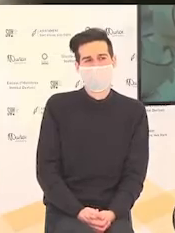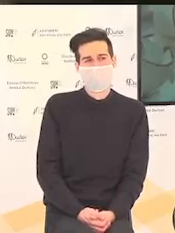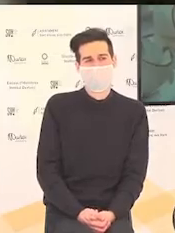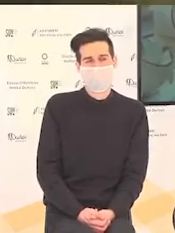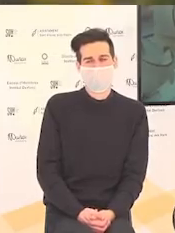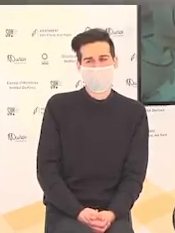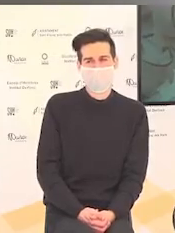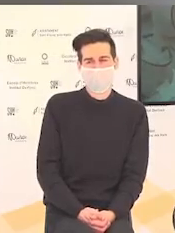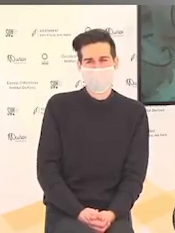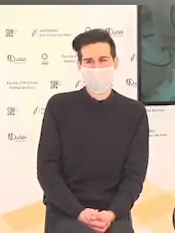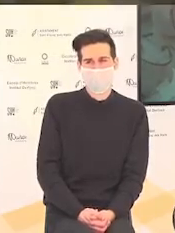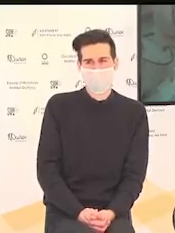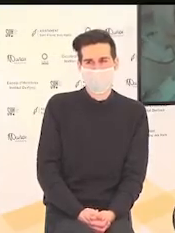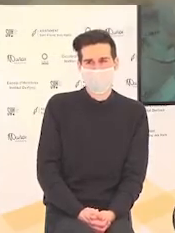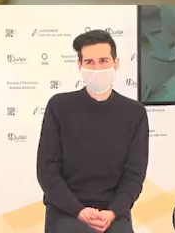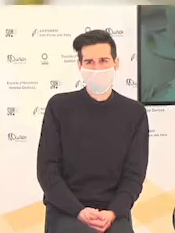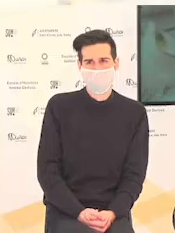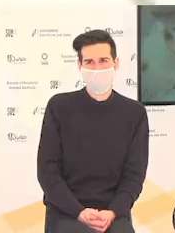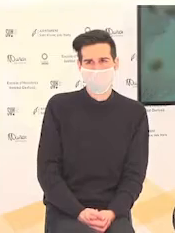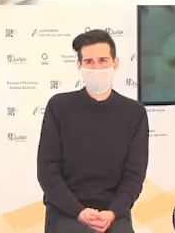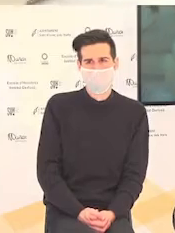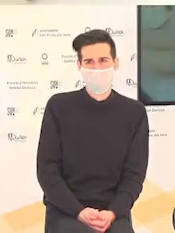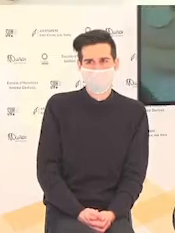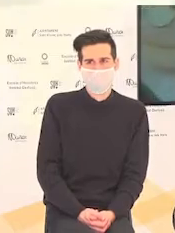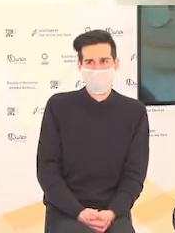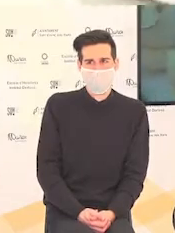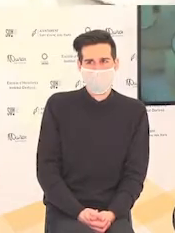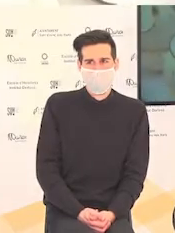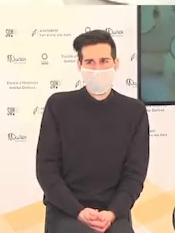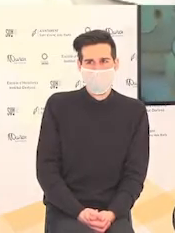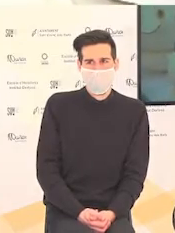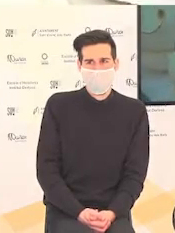There we go. I'm not going to do all of them with the passion fruit. That'll do.